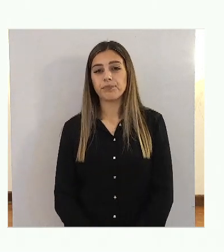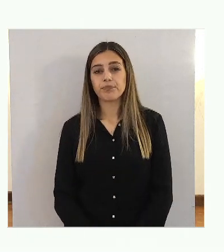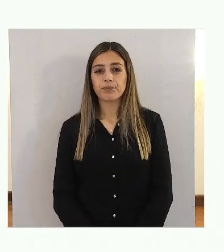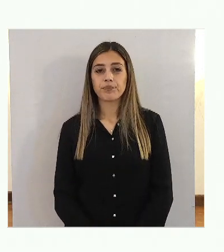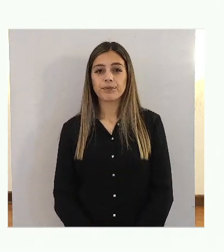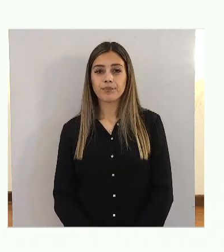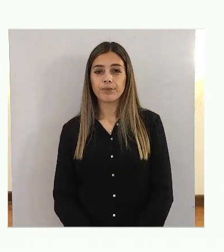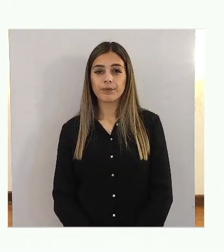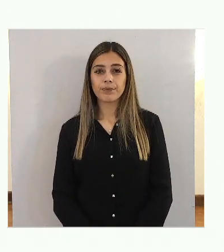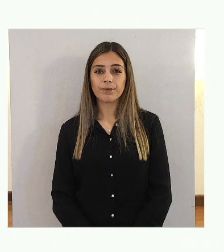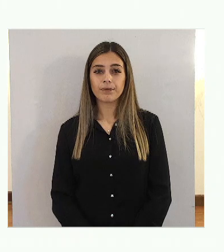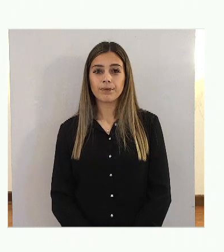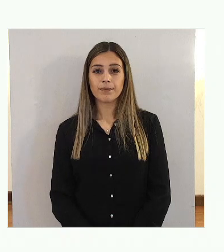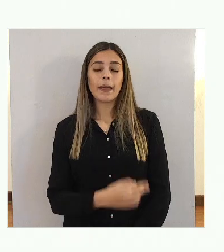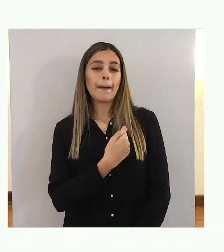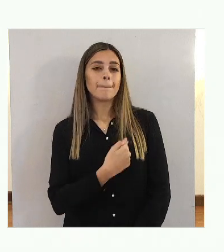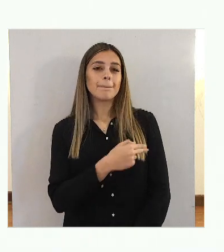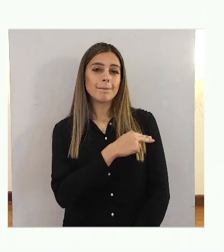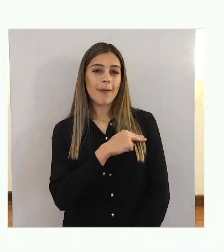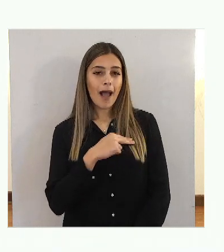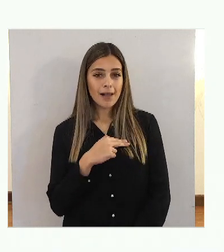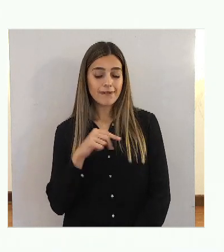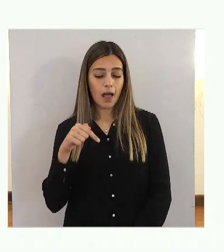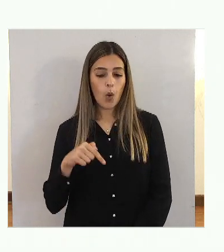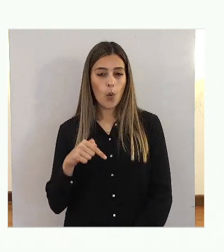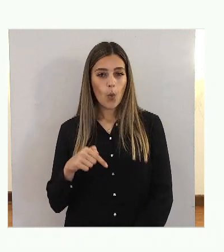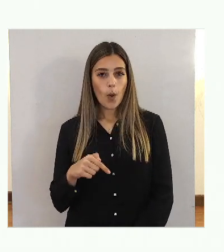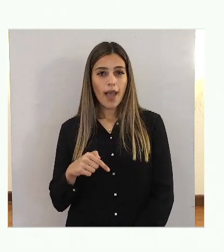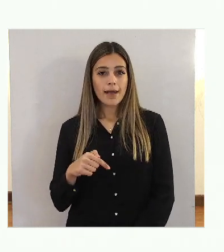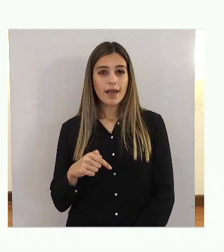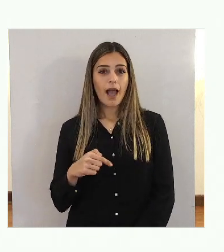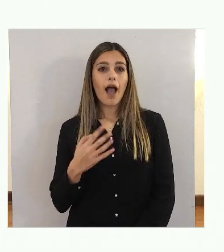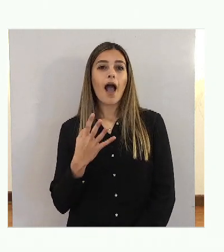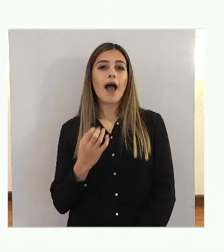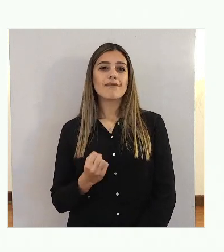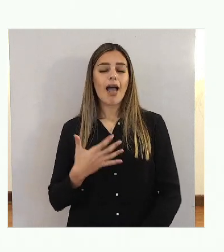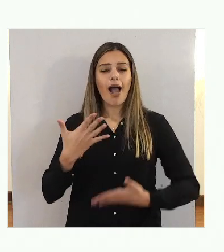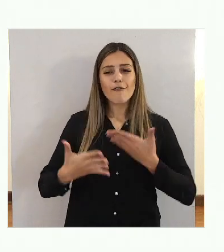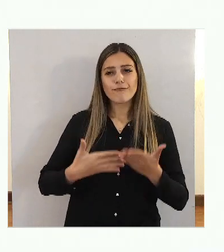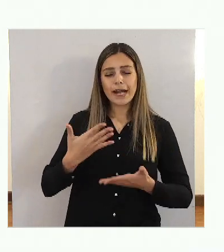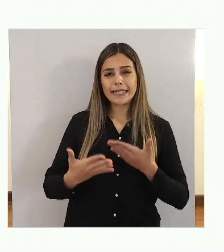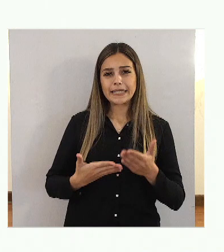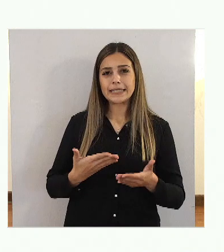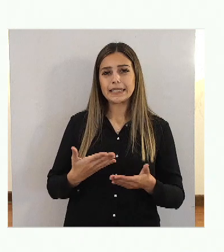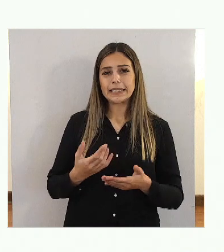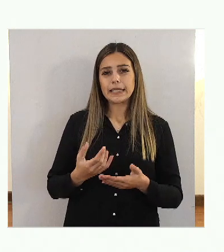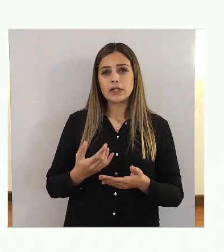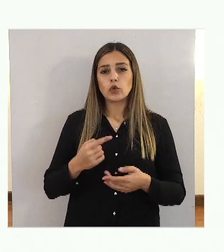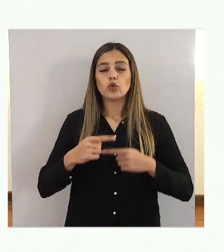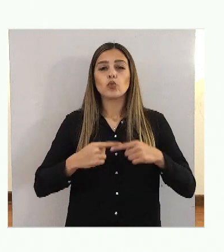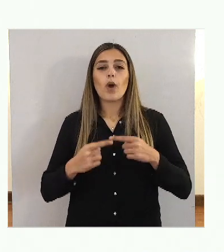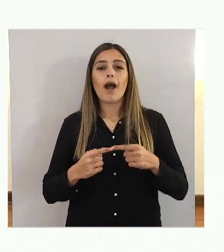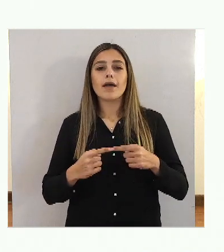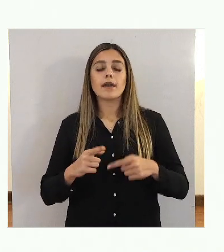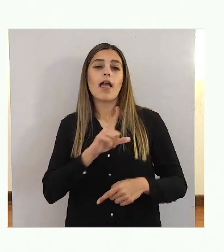Malta does in fact hold an enviable place as regards a number of indicators relating to LGBTIQ